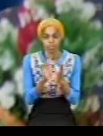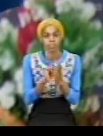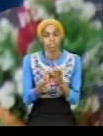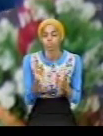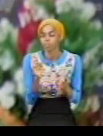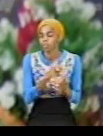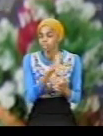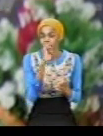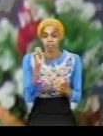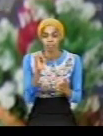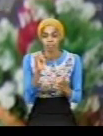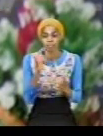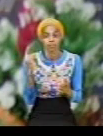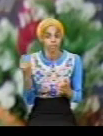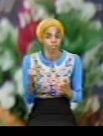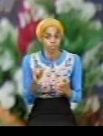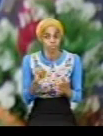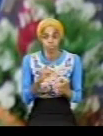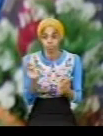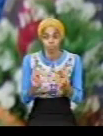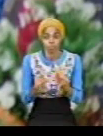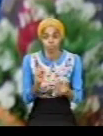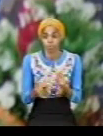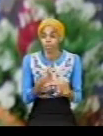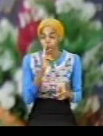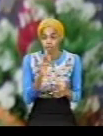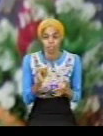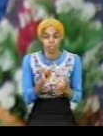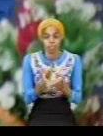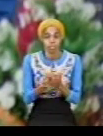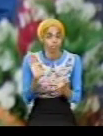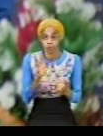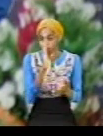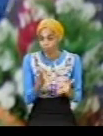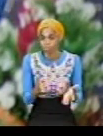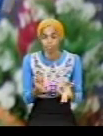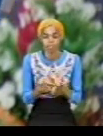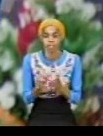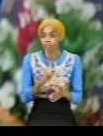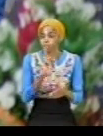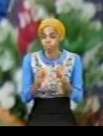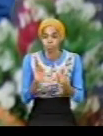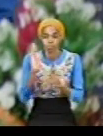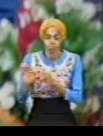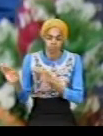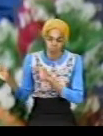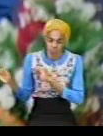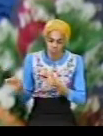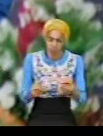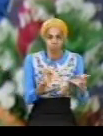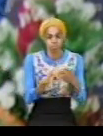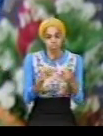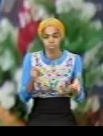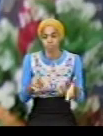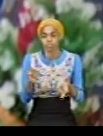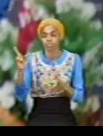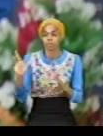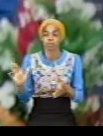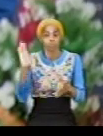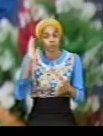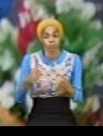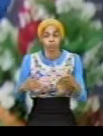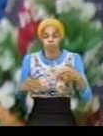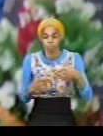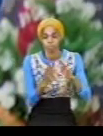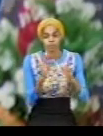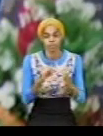are. That should be here today. God, let them move to this place. Direct them to this place. Mobilize them